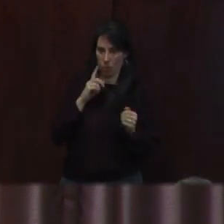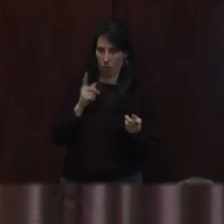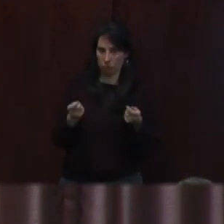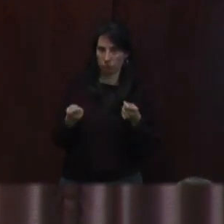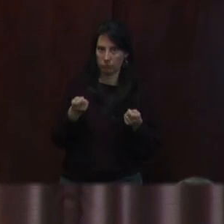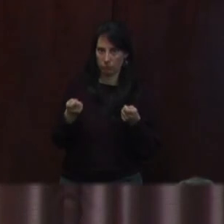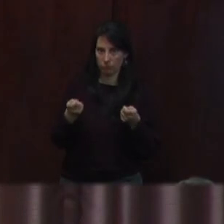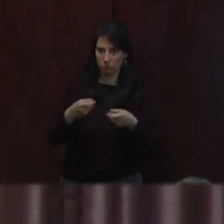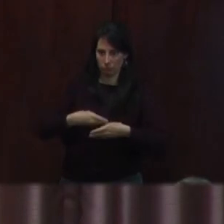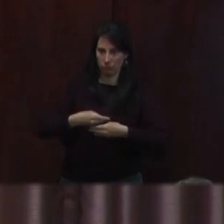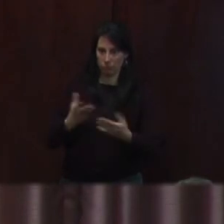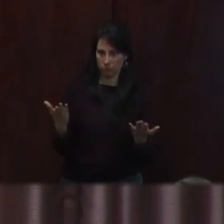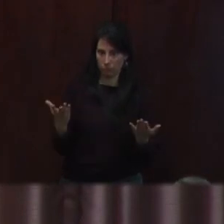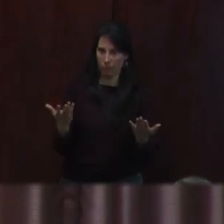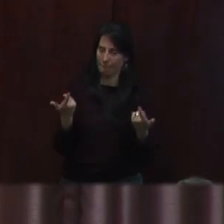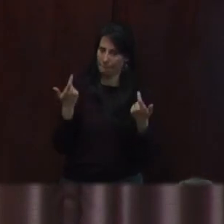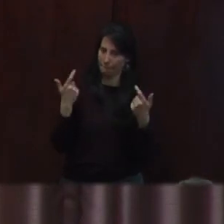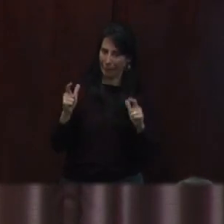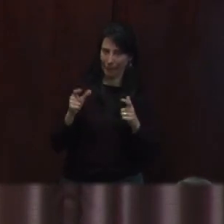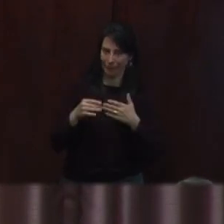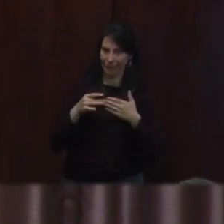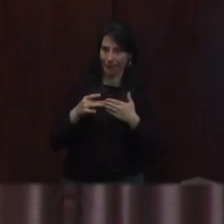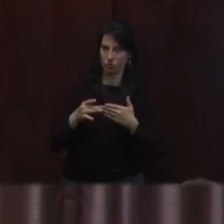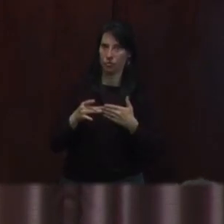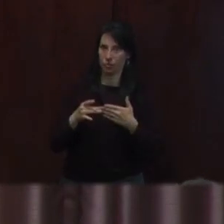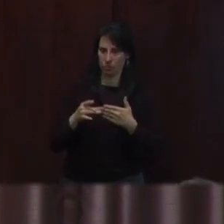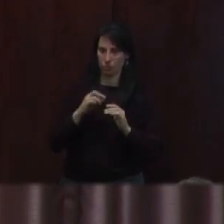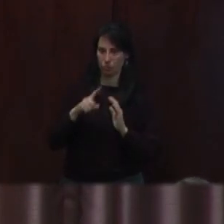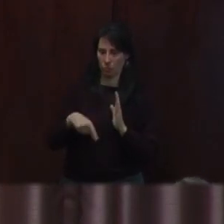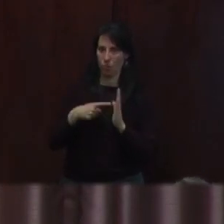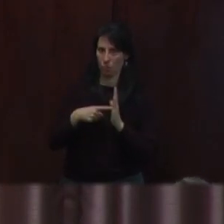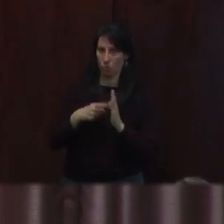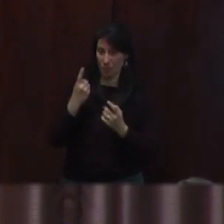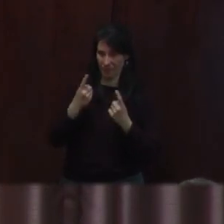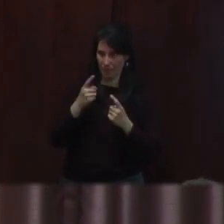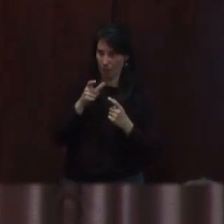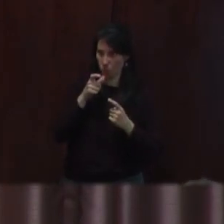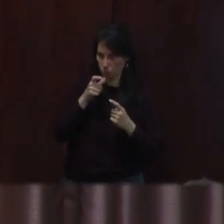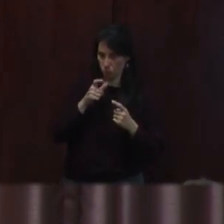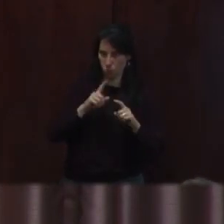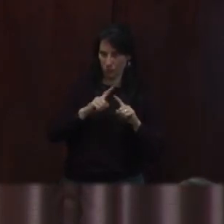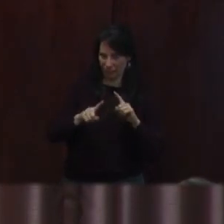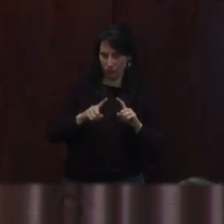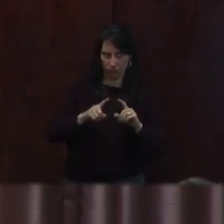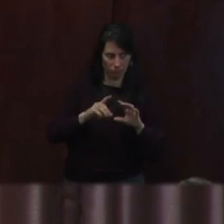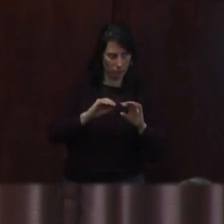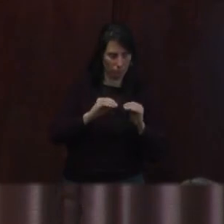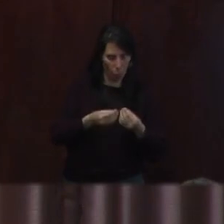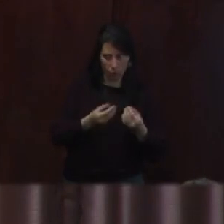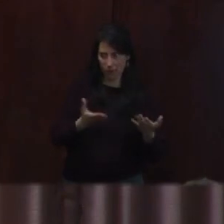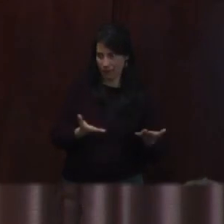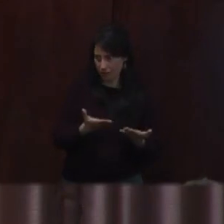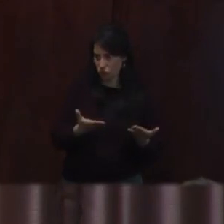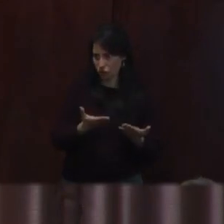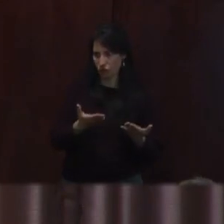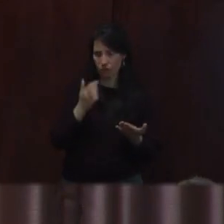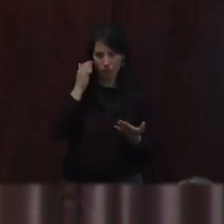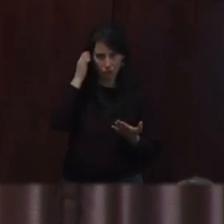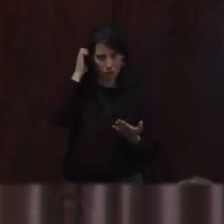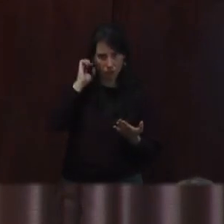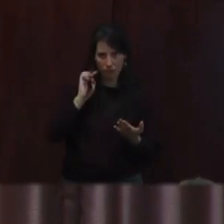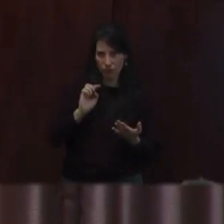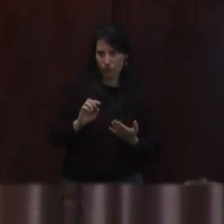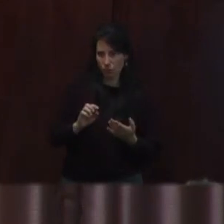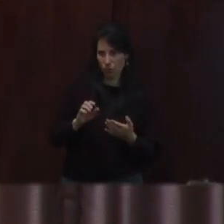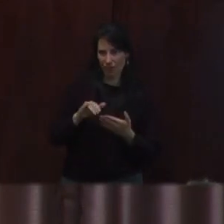leadership role in our county as we think about the entities that exist here. So And that's sort of our charge right now, is to figure out how we